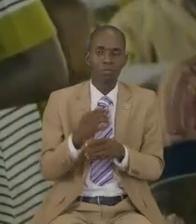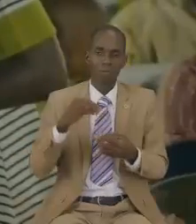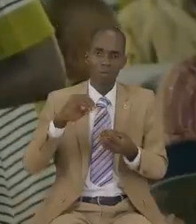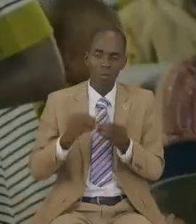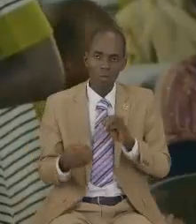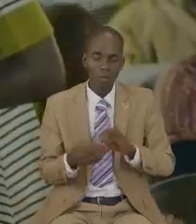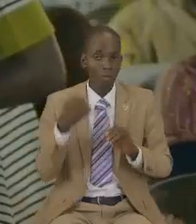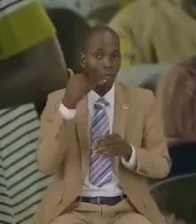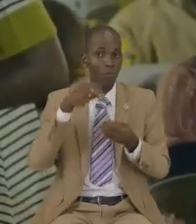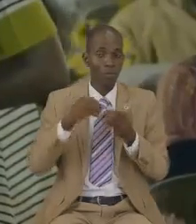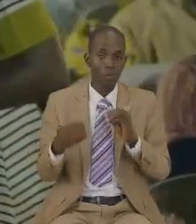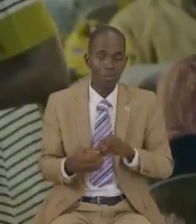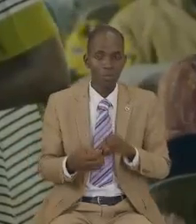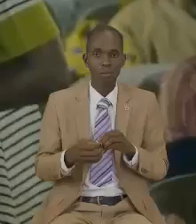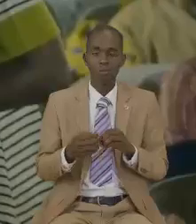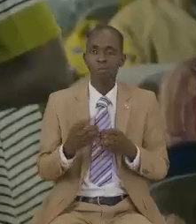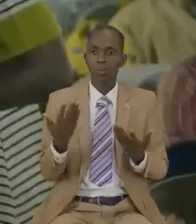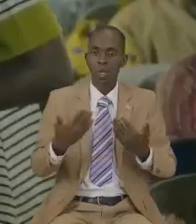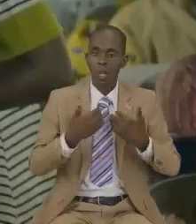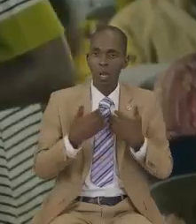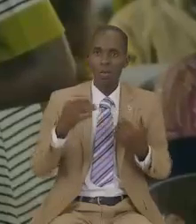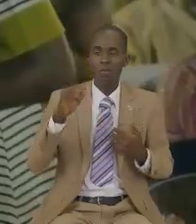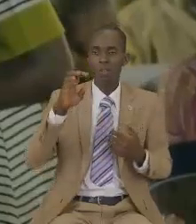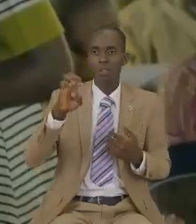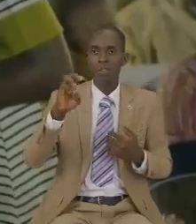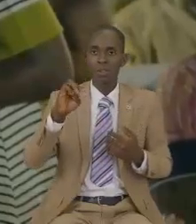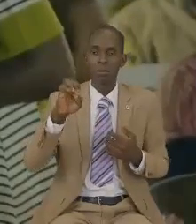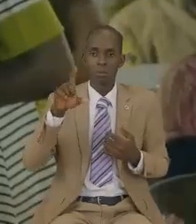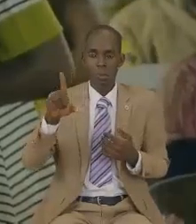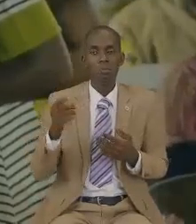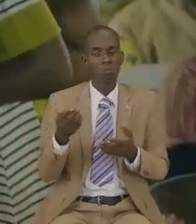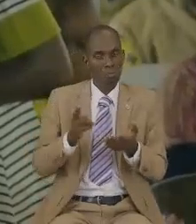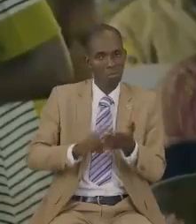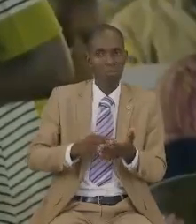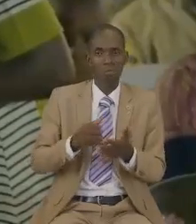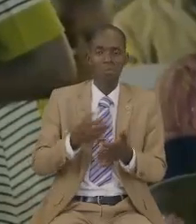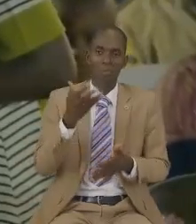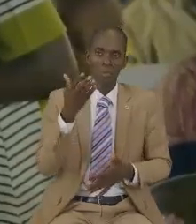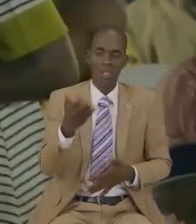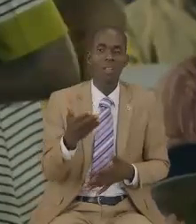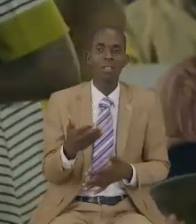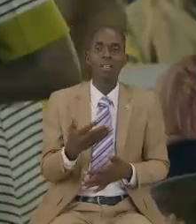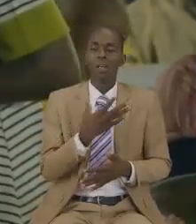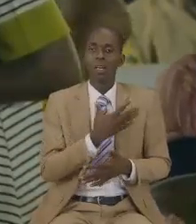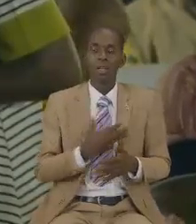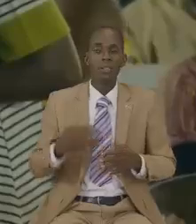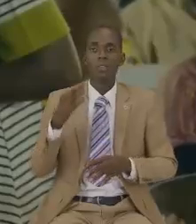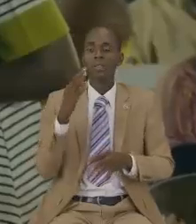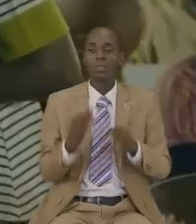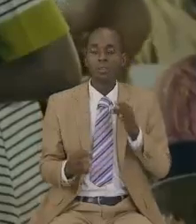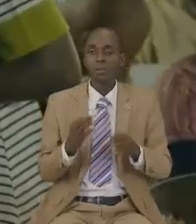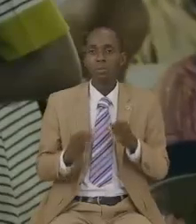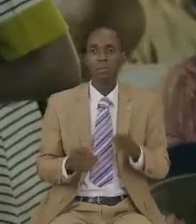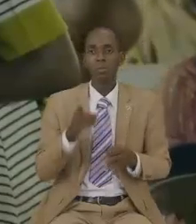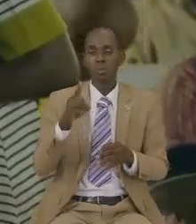waving your hands. Keep waving your hands. If you have an handkerchief with you, wave it so